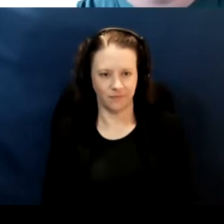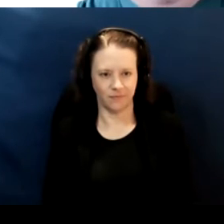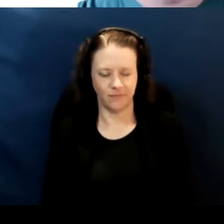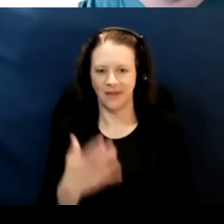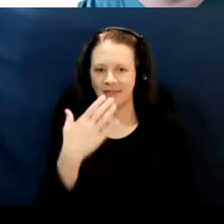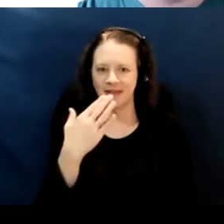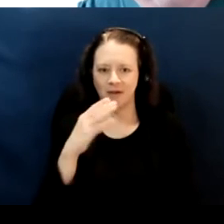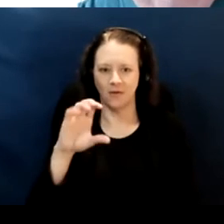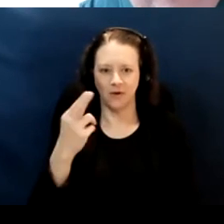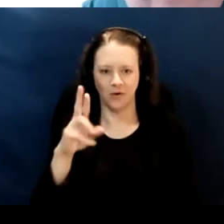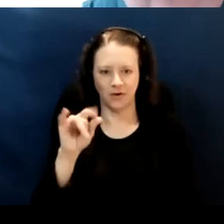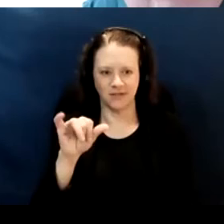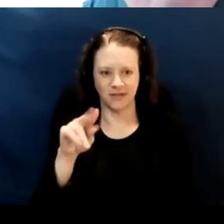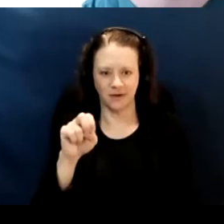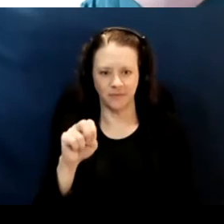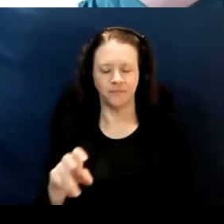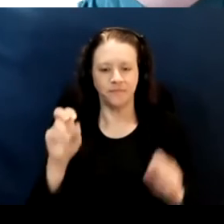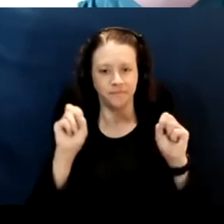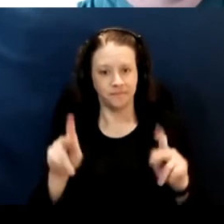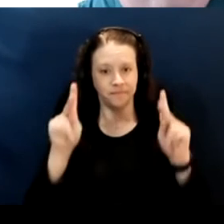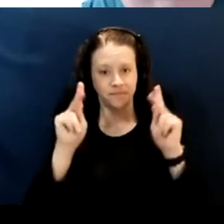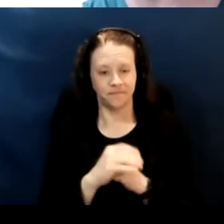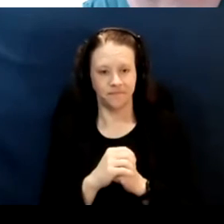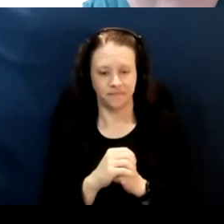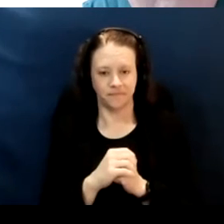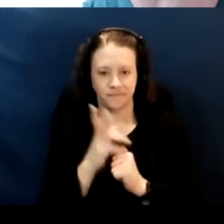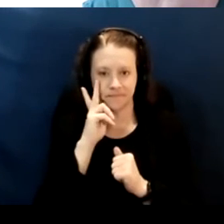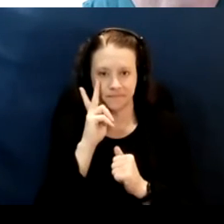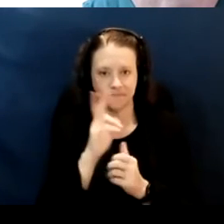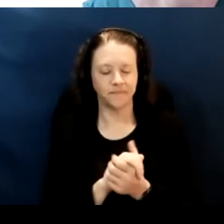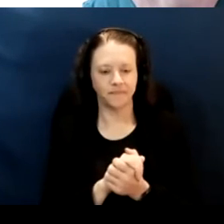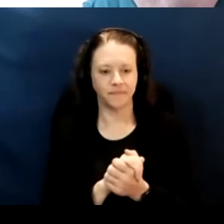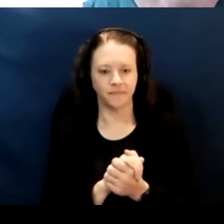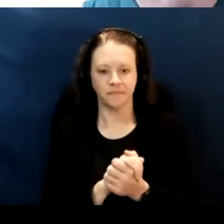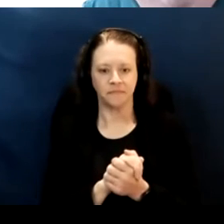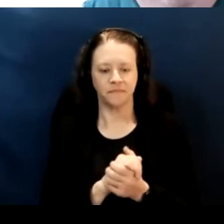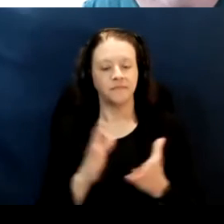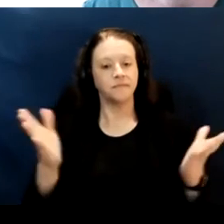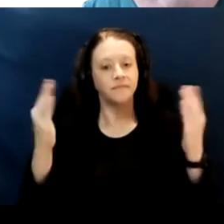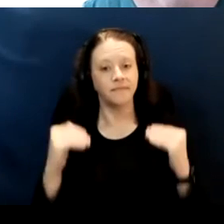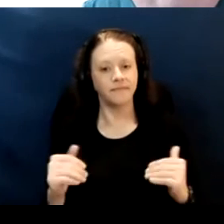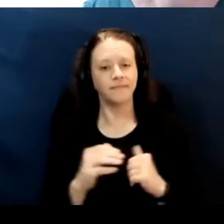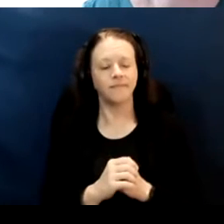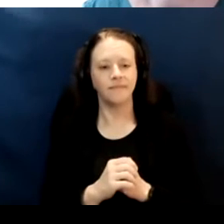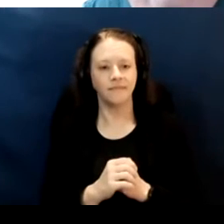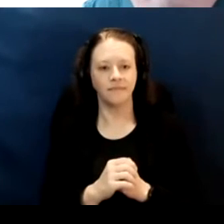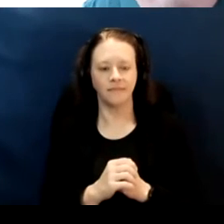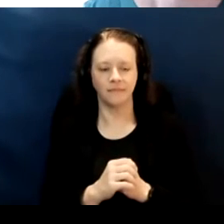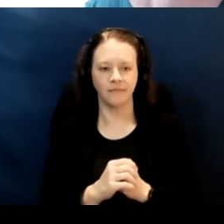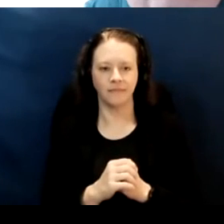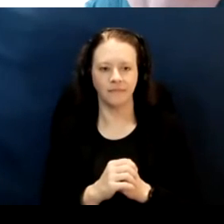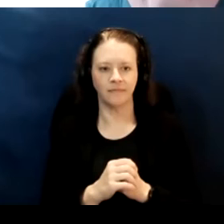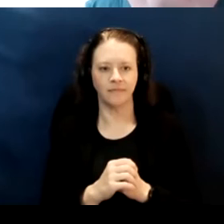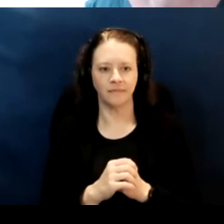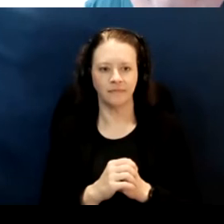Thank you, Christine. All right, let's see. So what can we do to make sure vaccination